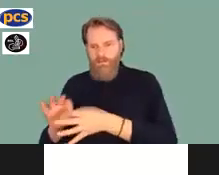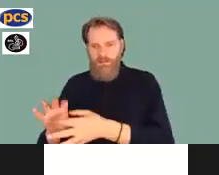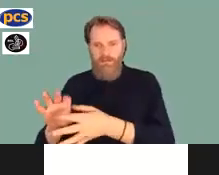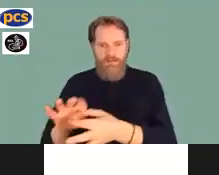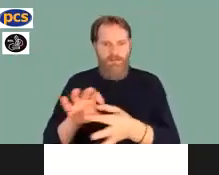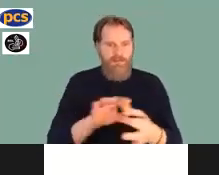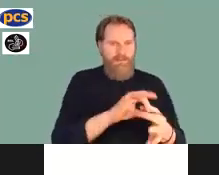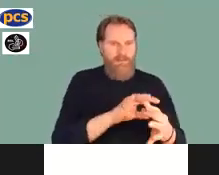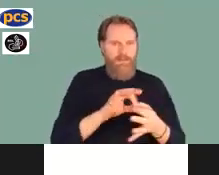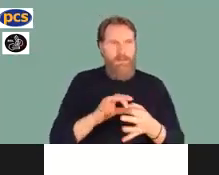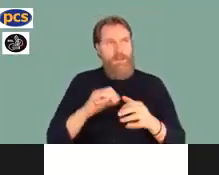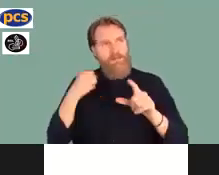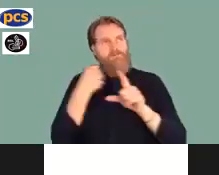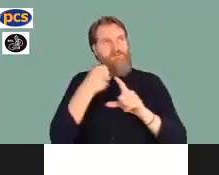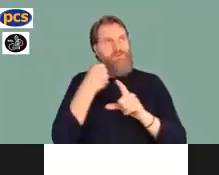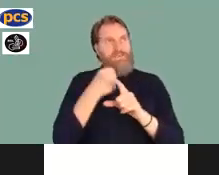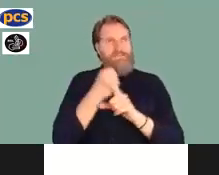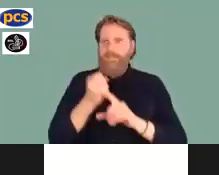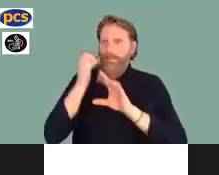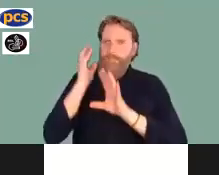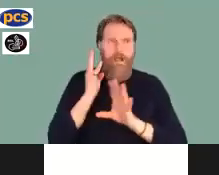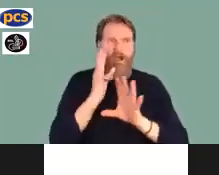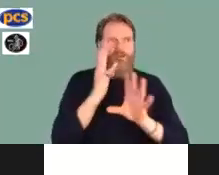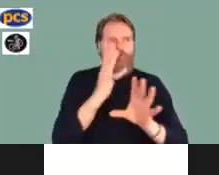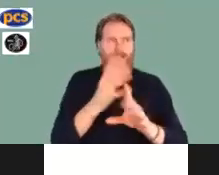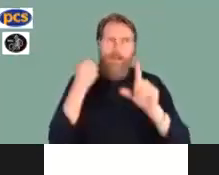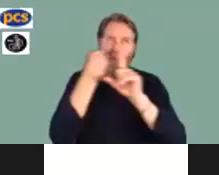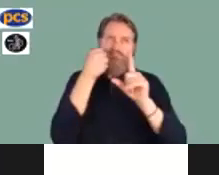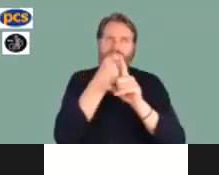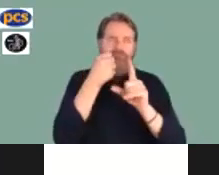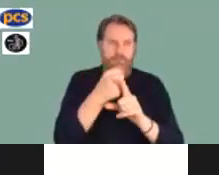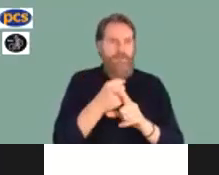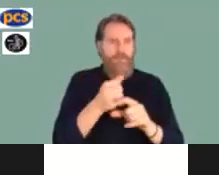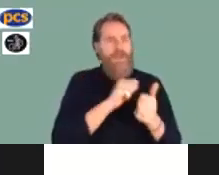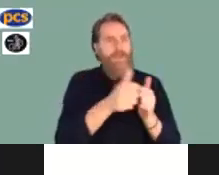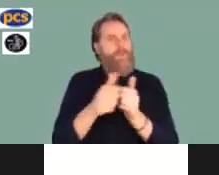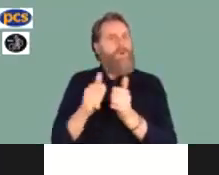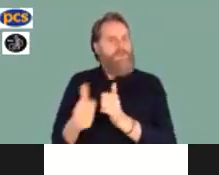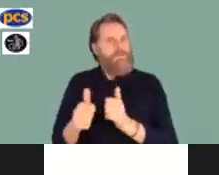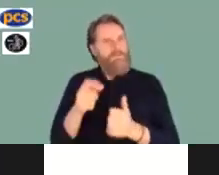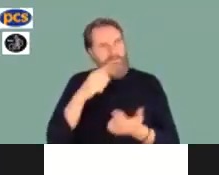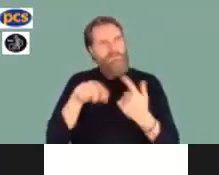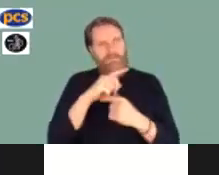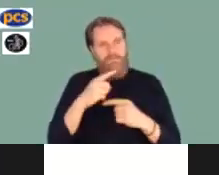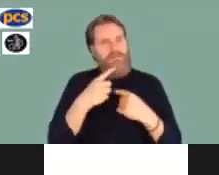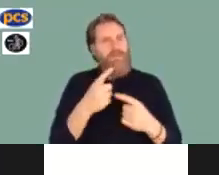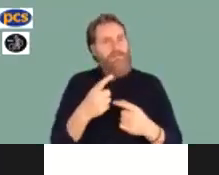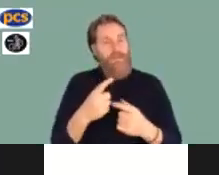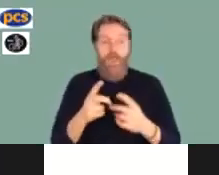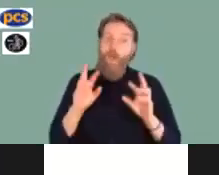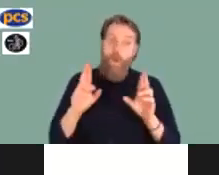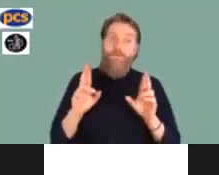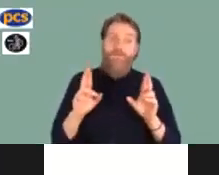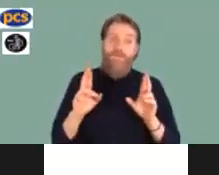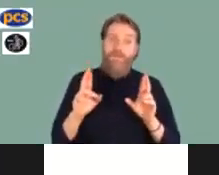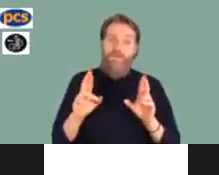we are also taking the issues up with our own employers and in our own workplaces. So I hope that gives some idea as